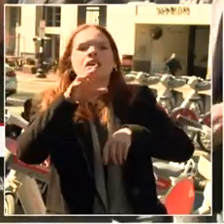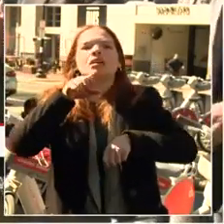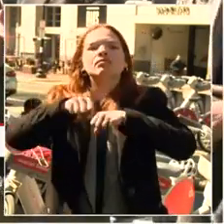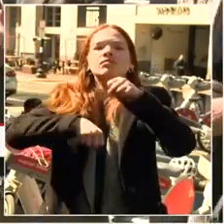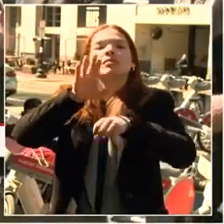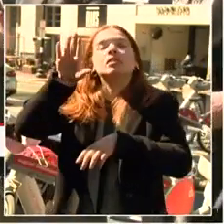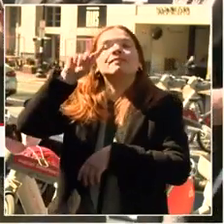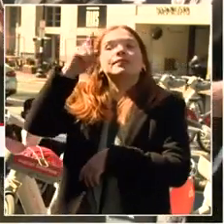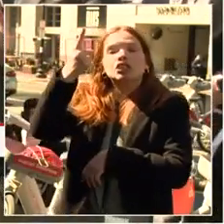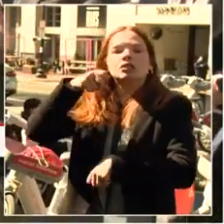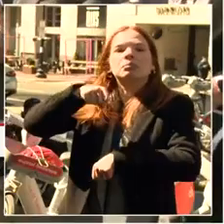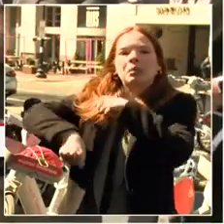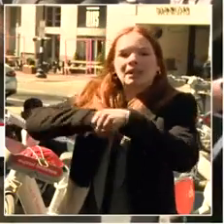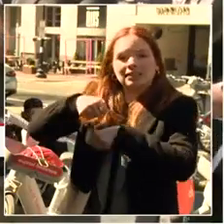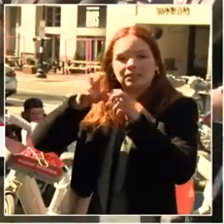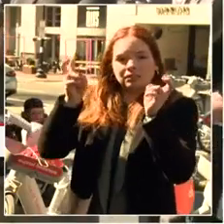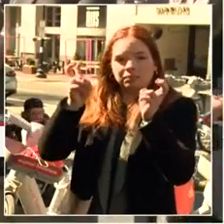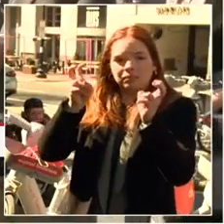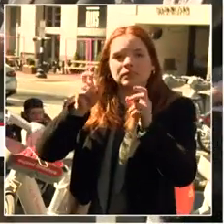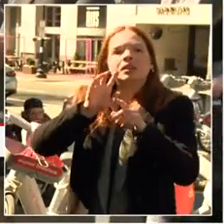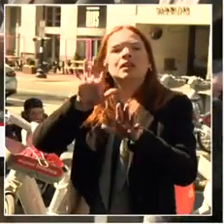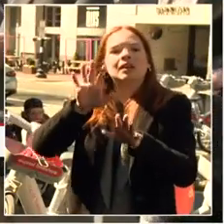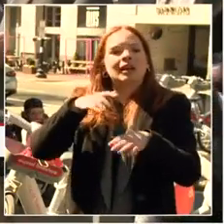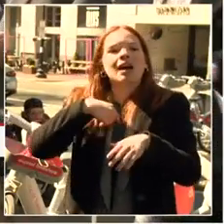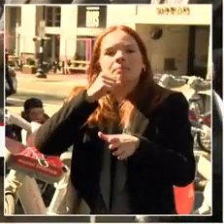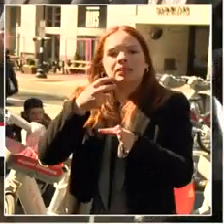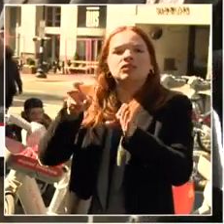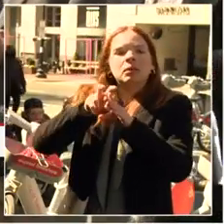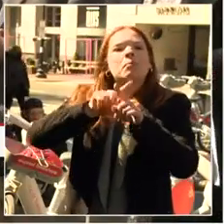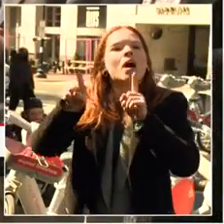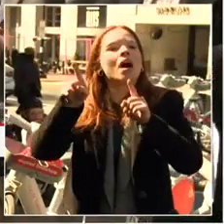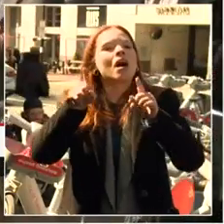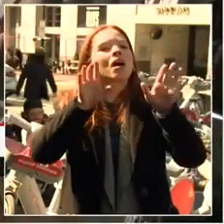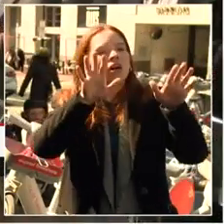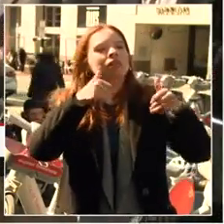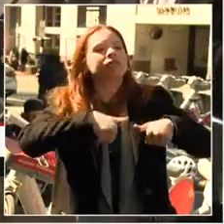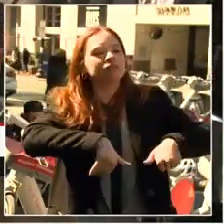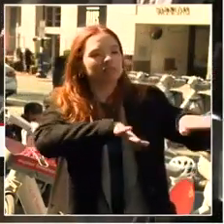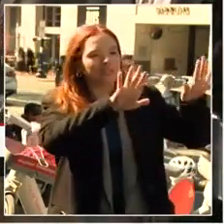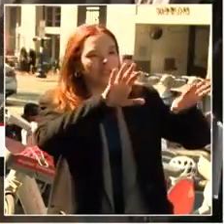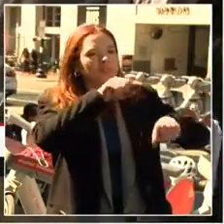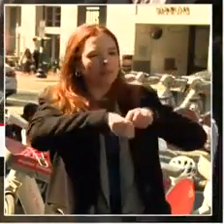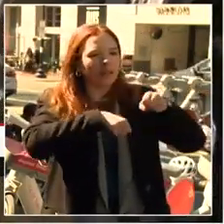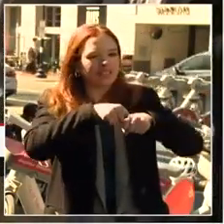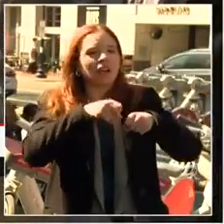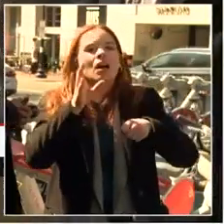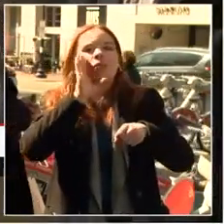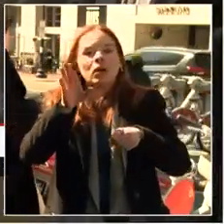I'm not going to do the bike ride, but I'm going to send it off, and then I'll come back. I'll be here. Okay.